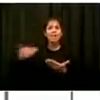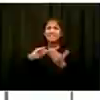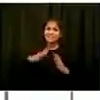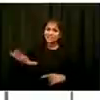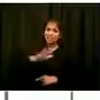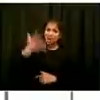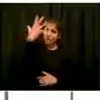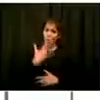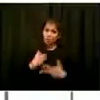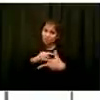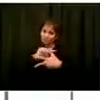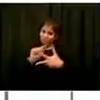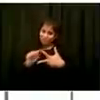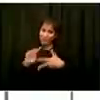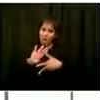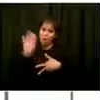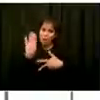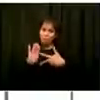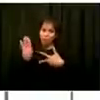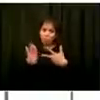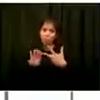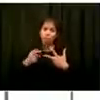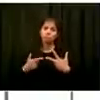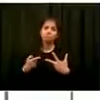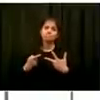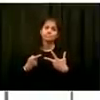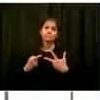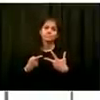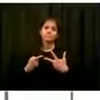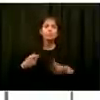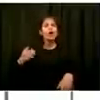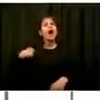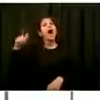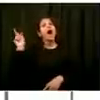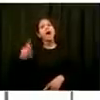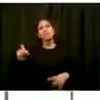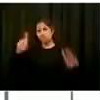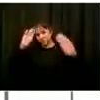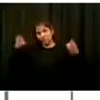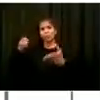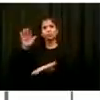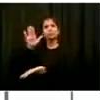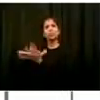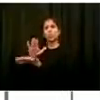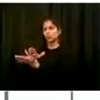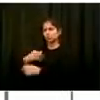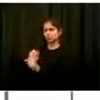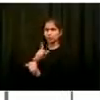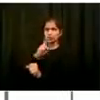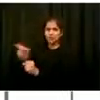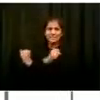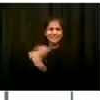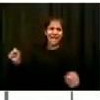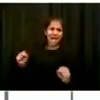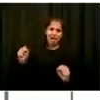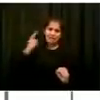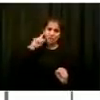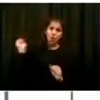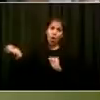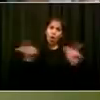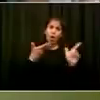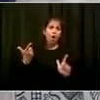to redouble our safeguards in schools as well as in other places. Dr. Varma. Yeah, nothing more from me,